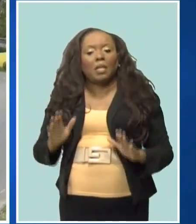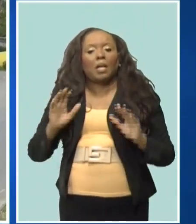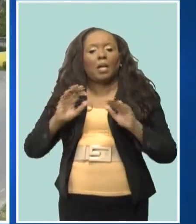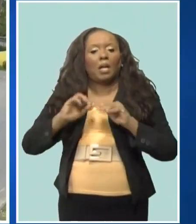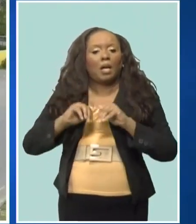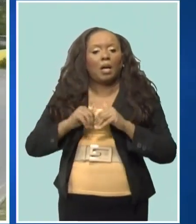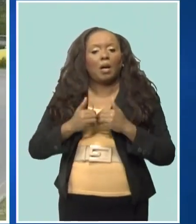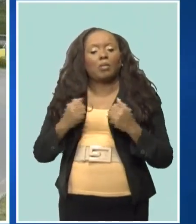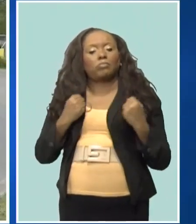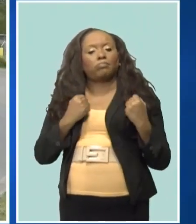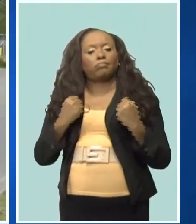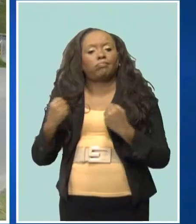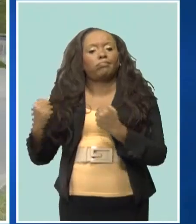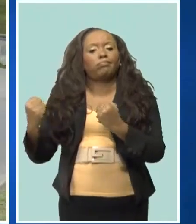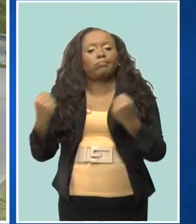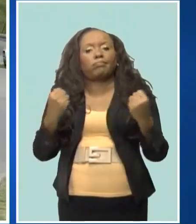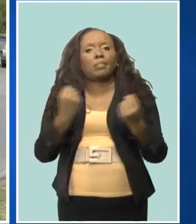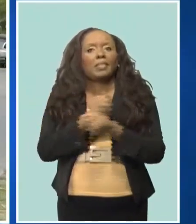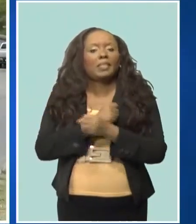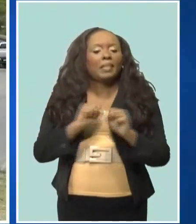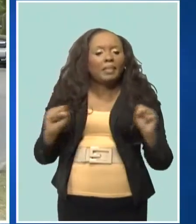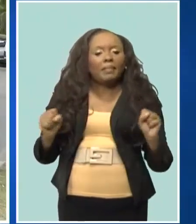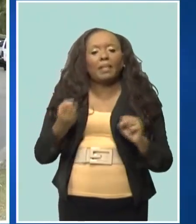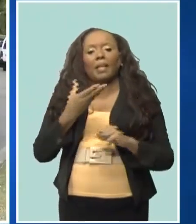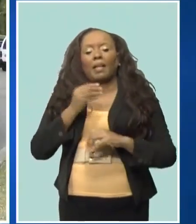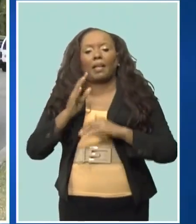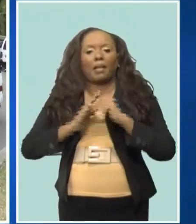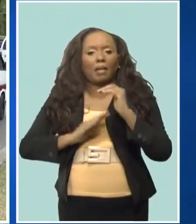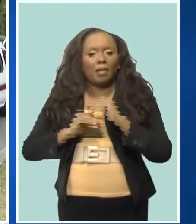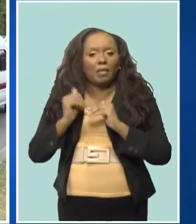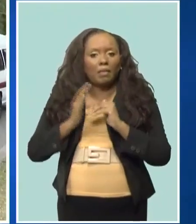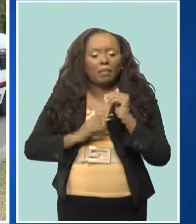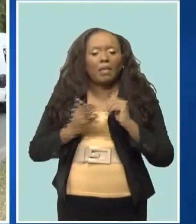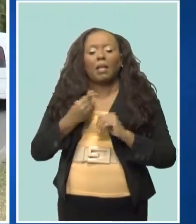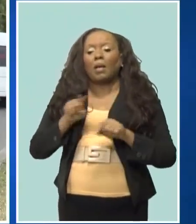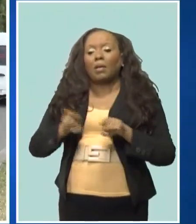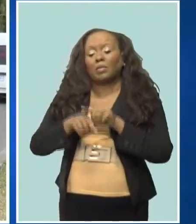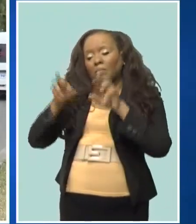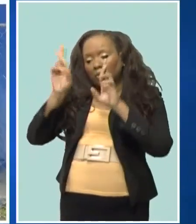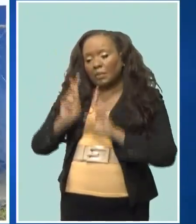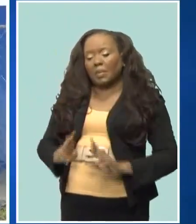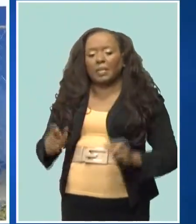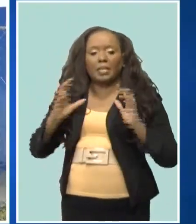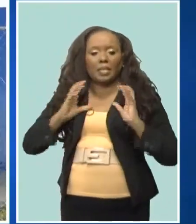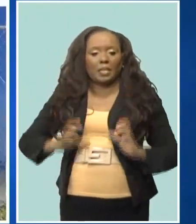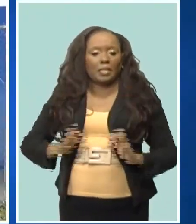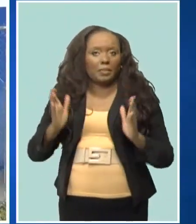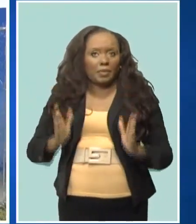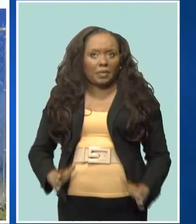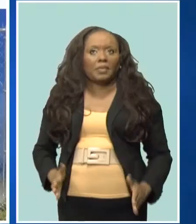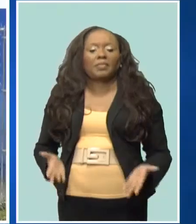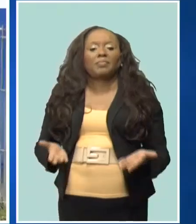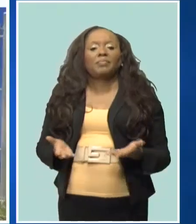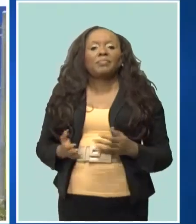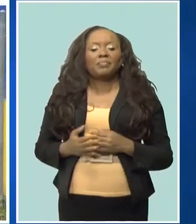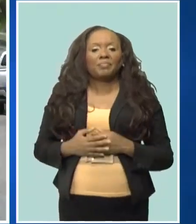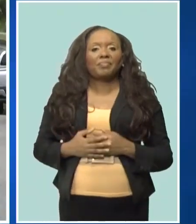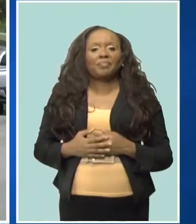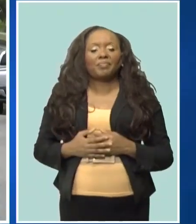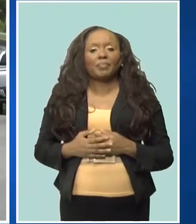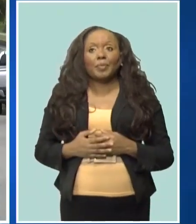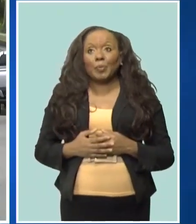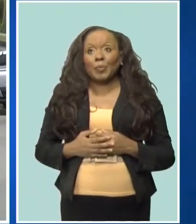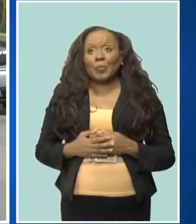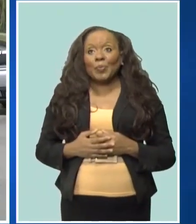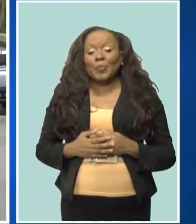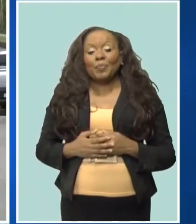their passengers safely and comfortably while also respecting their needs. How you treat your customers and how